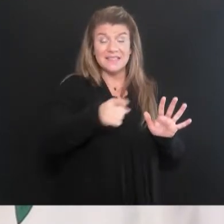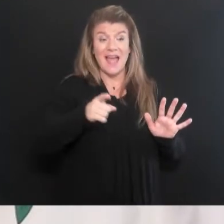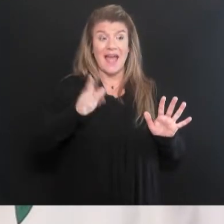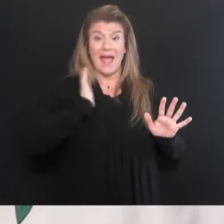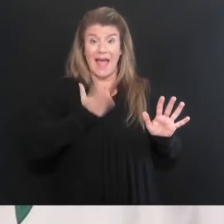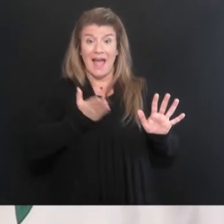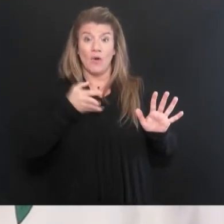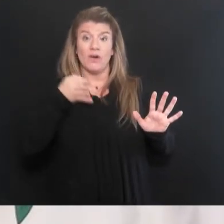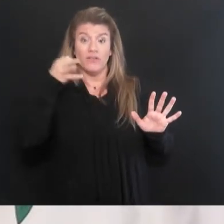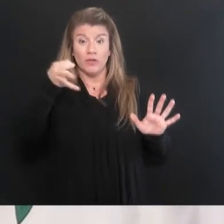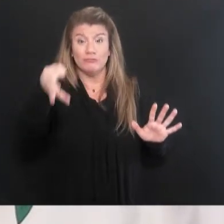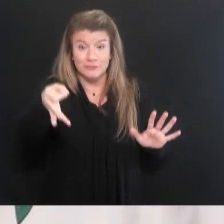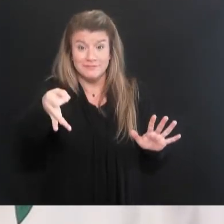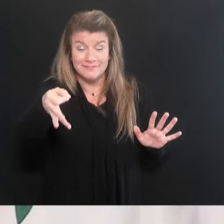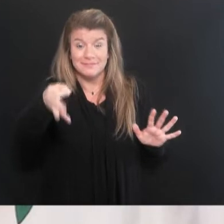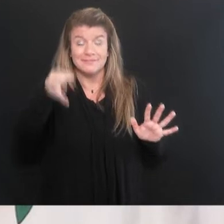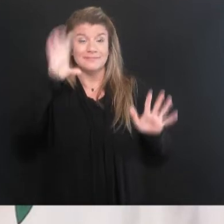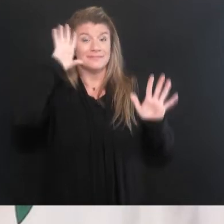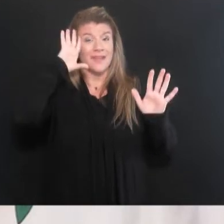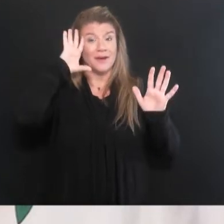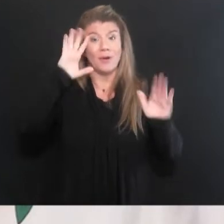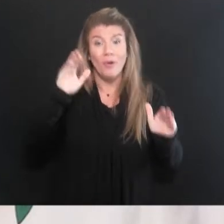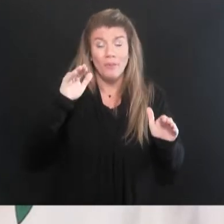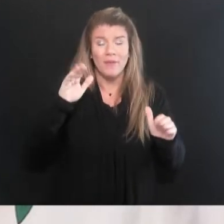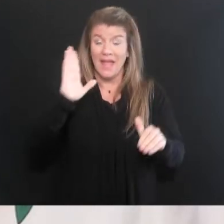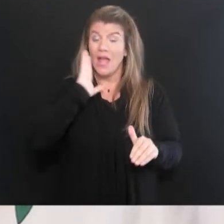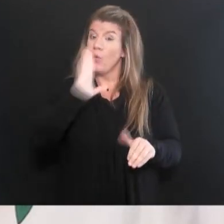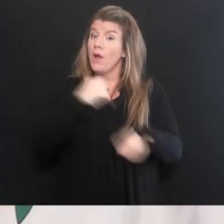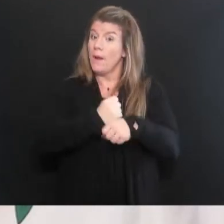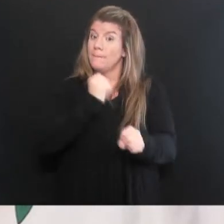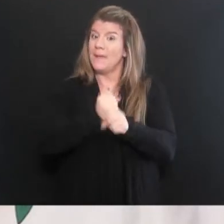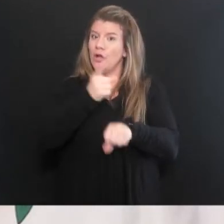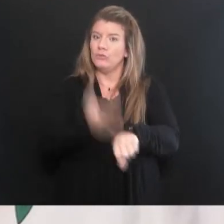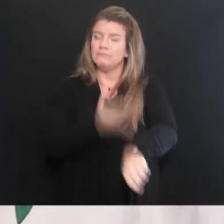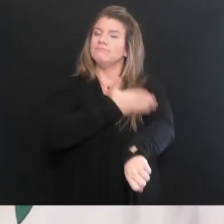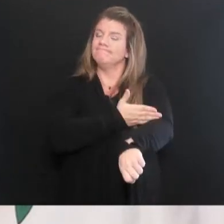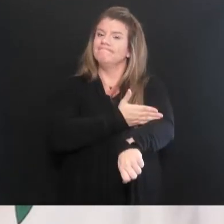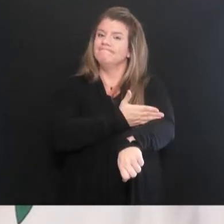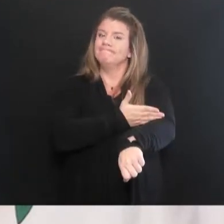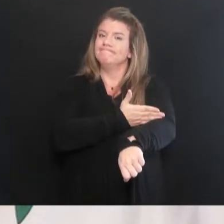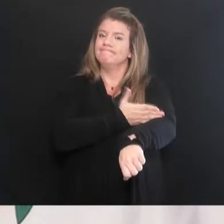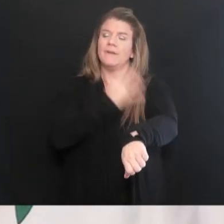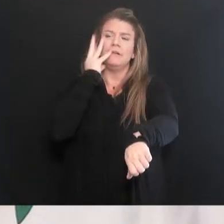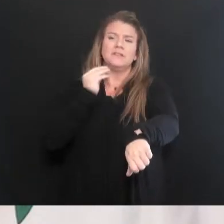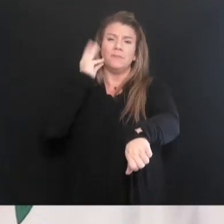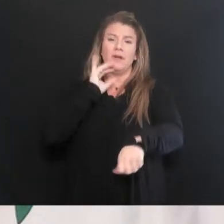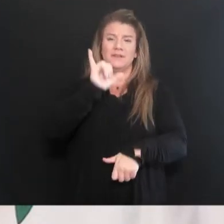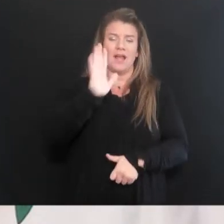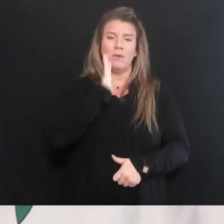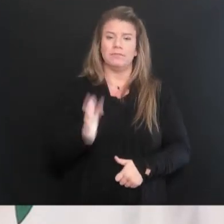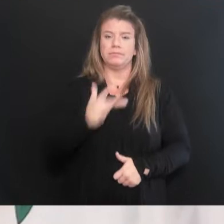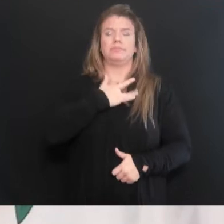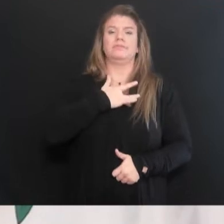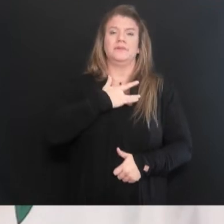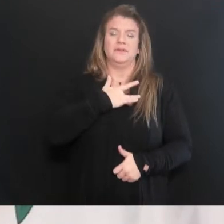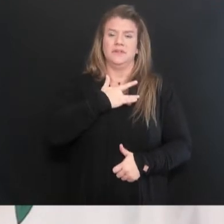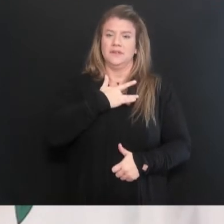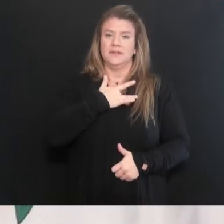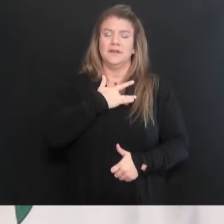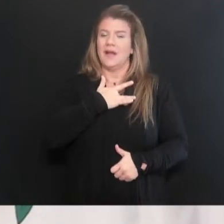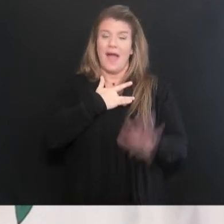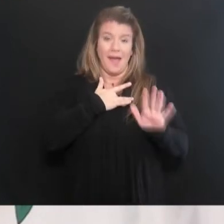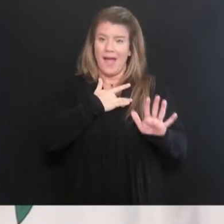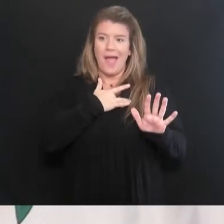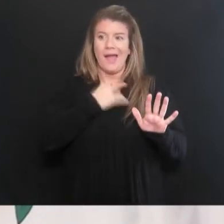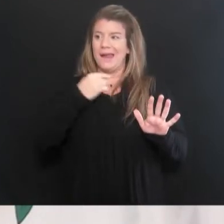every bit of our hope. It'll make you better. It'll make you better. It'll touch your soul. And absolutely, I'll